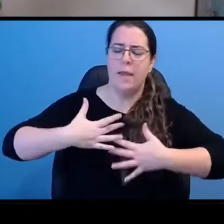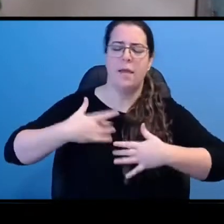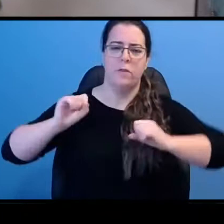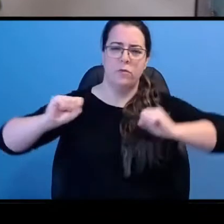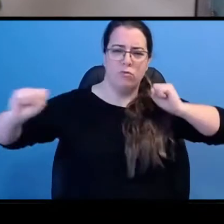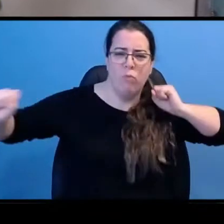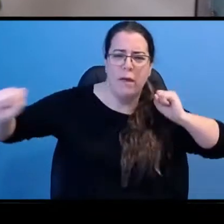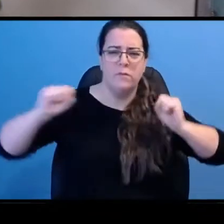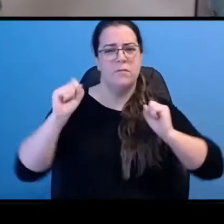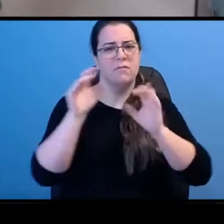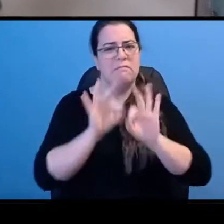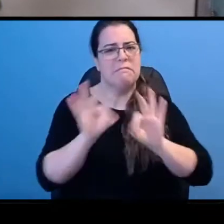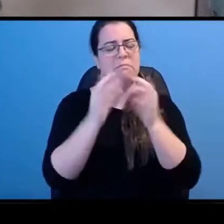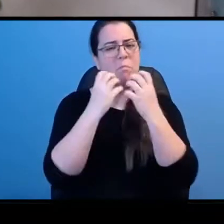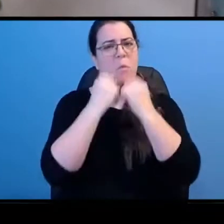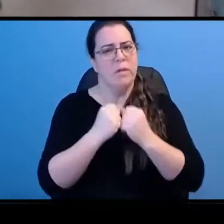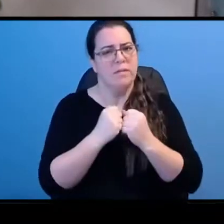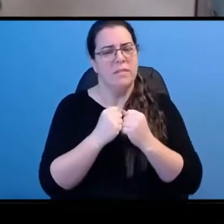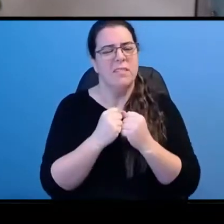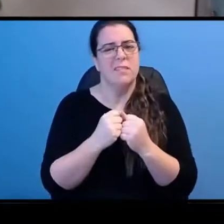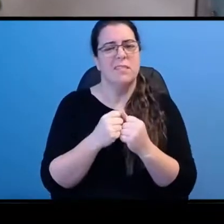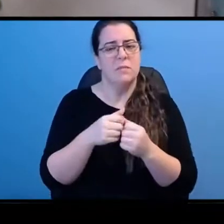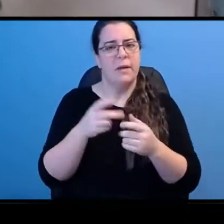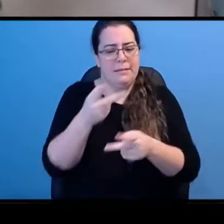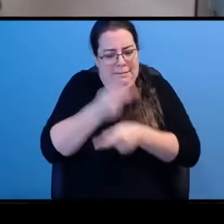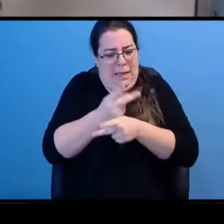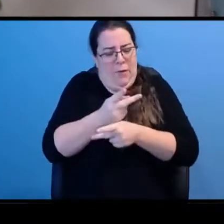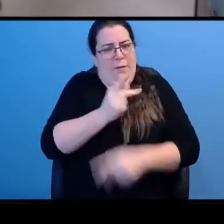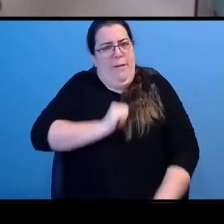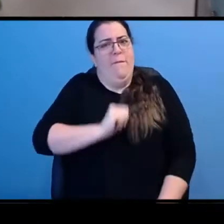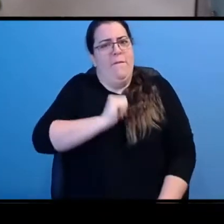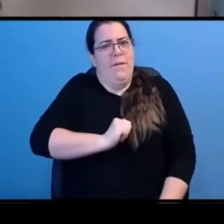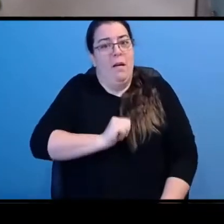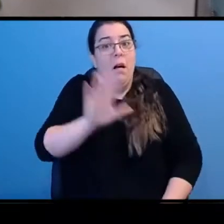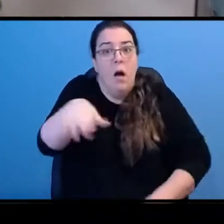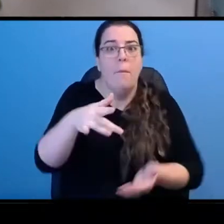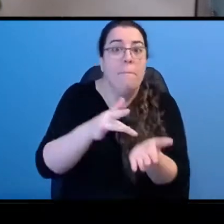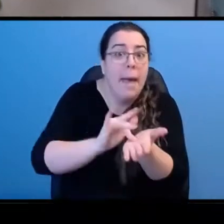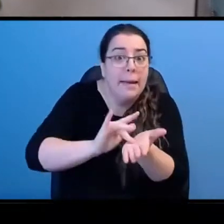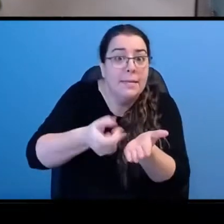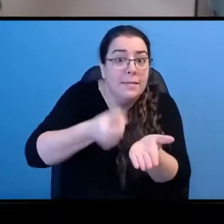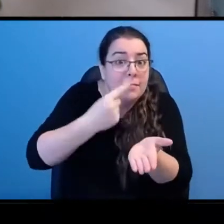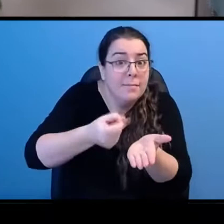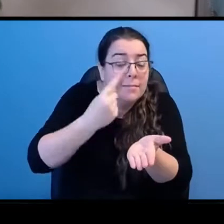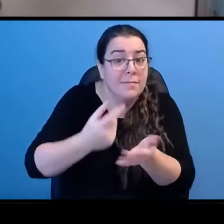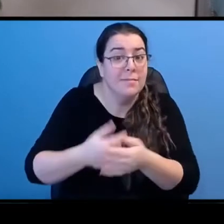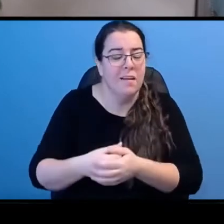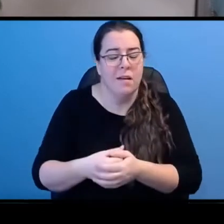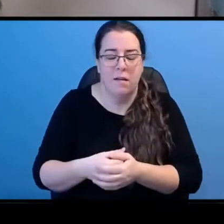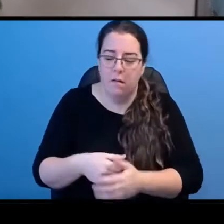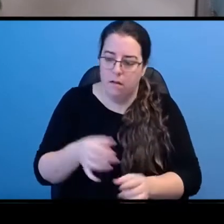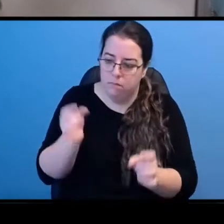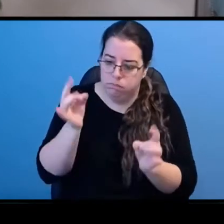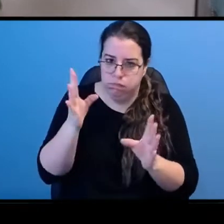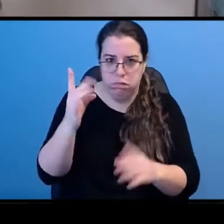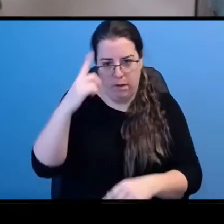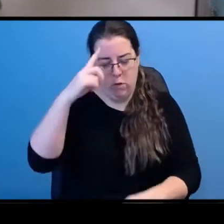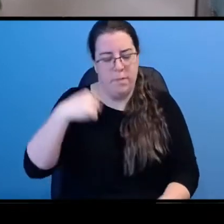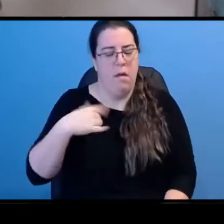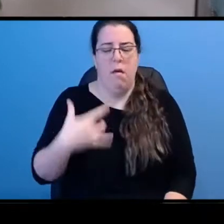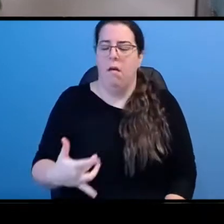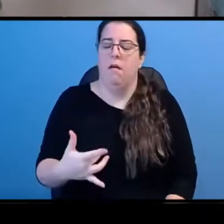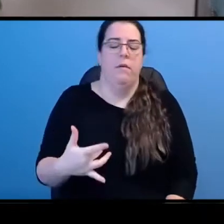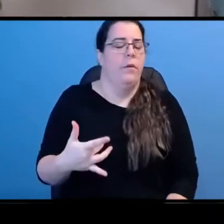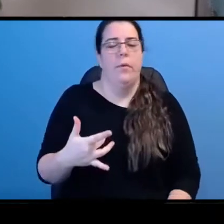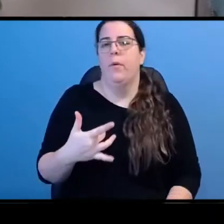do whatever you need to do to take care of yourself. Take your medication. That's a big one for me. I always forget to do that. And